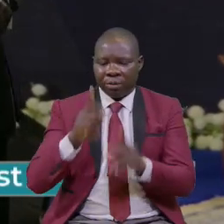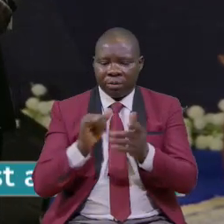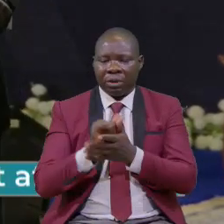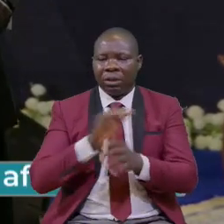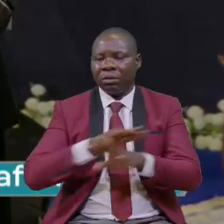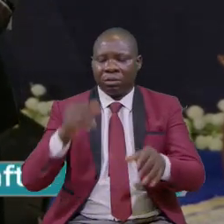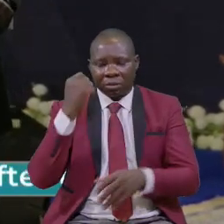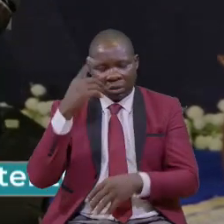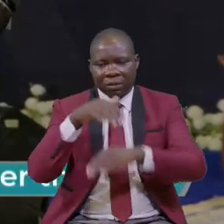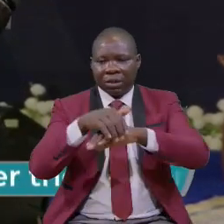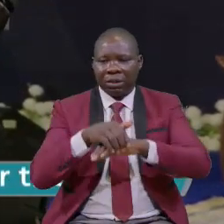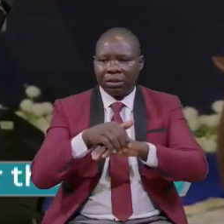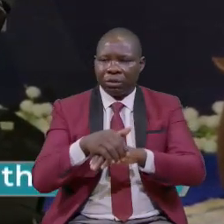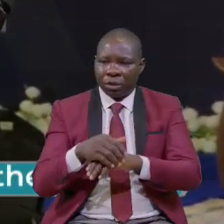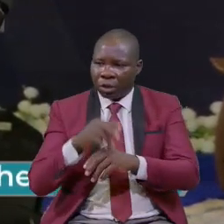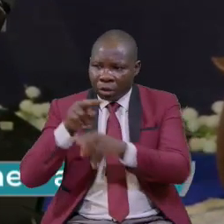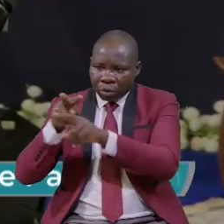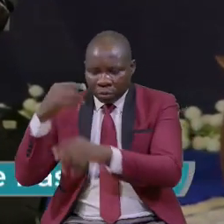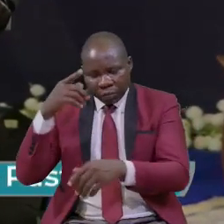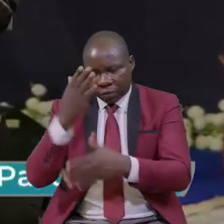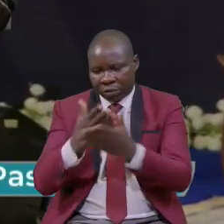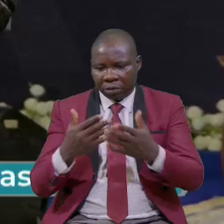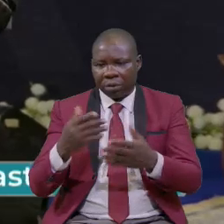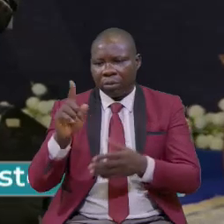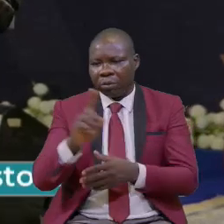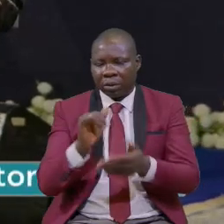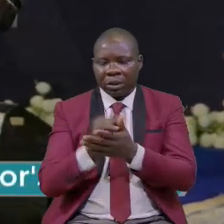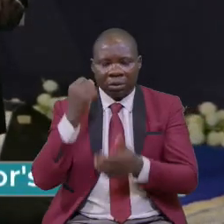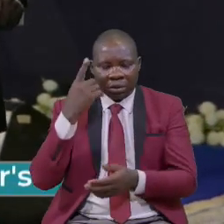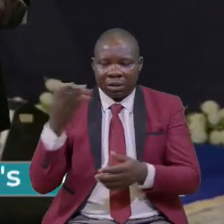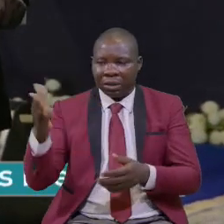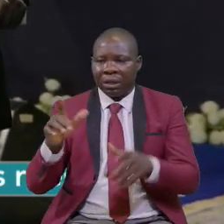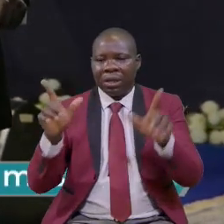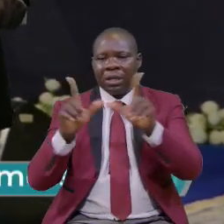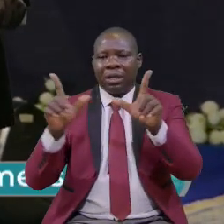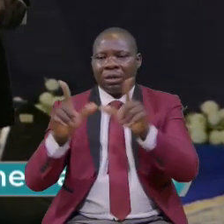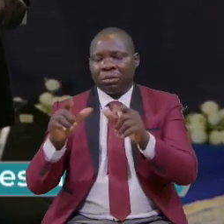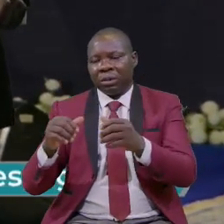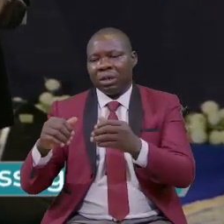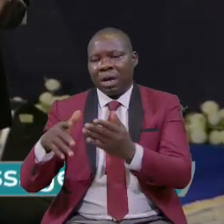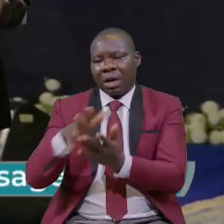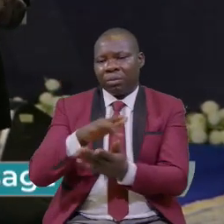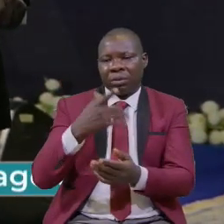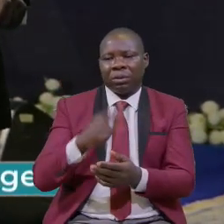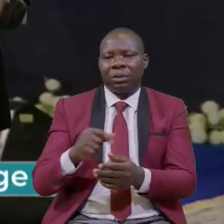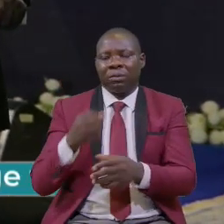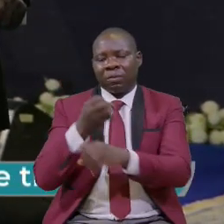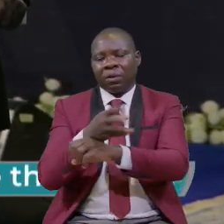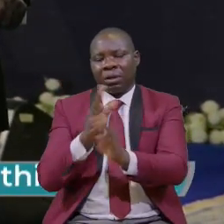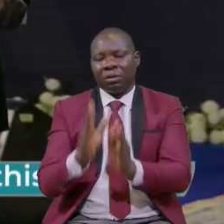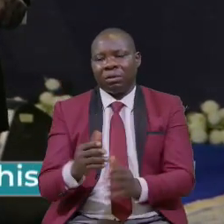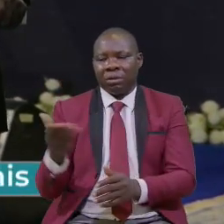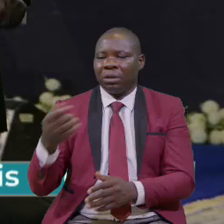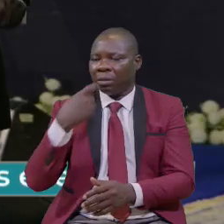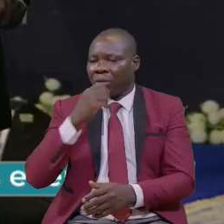for somebody who understands their language among the counselors. There should be somebody.